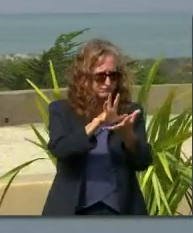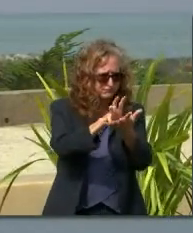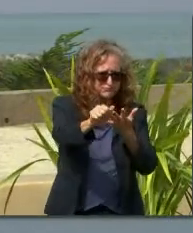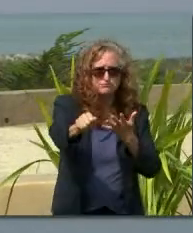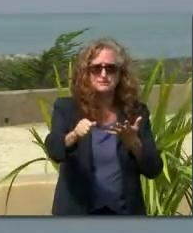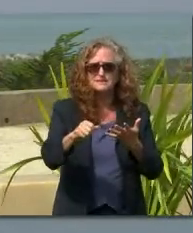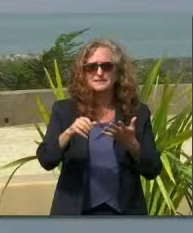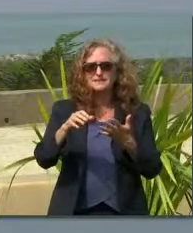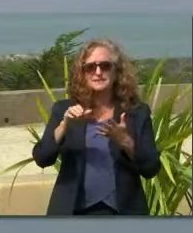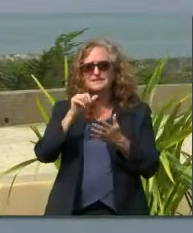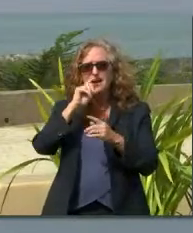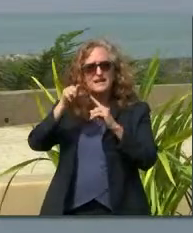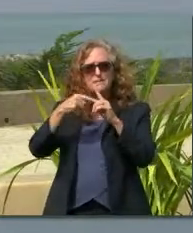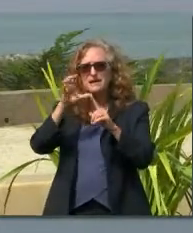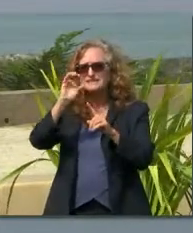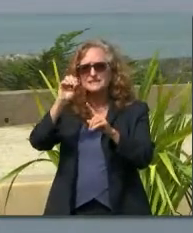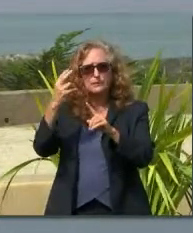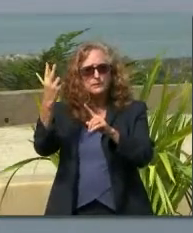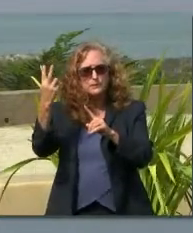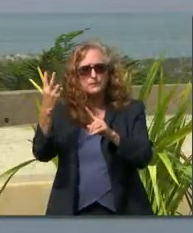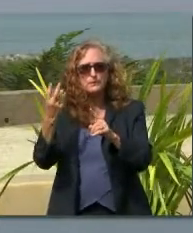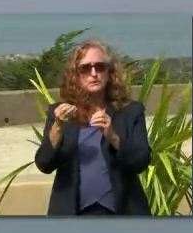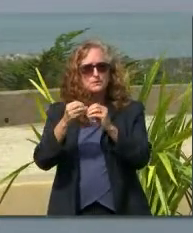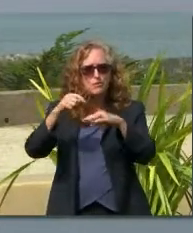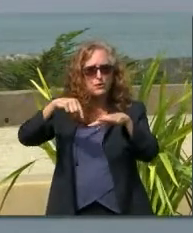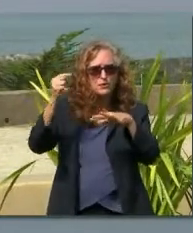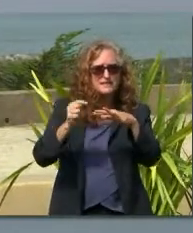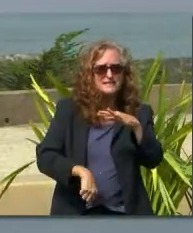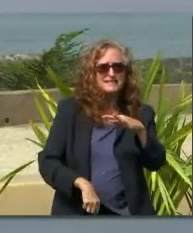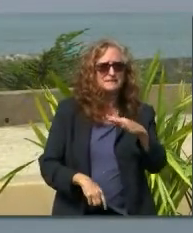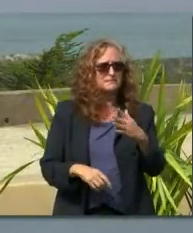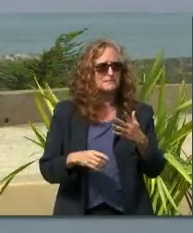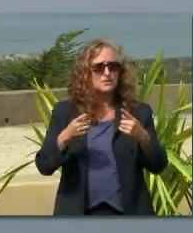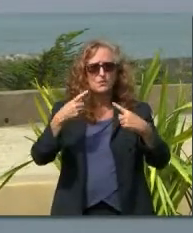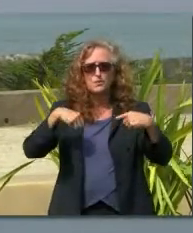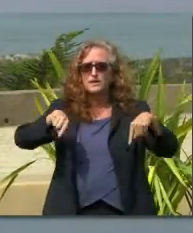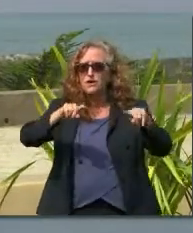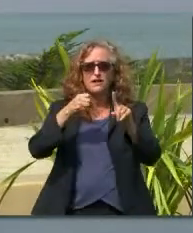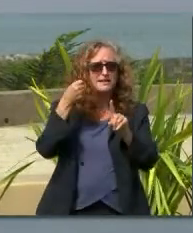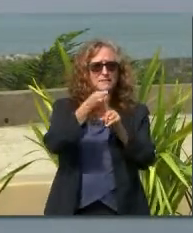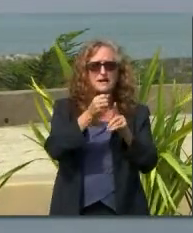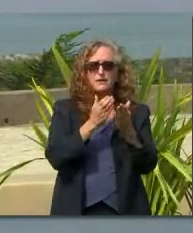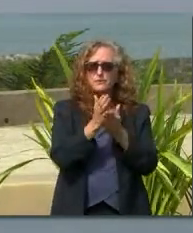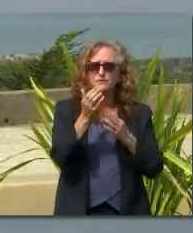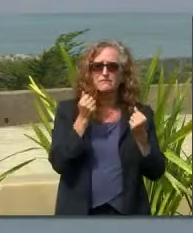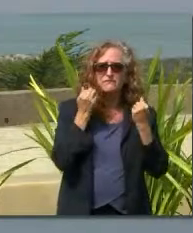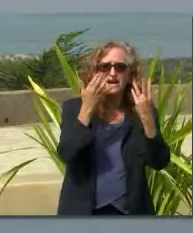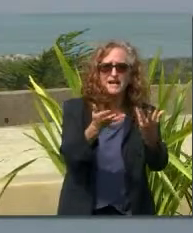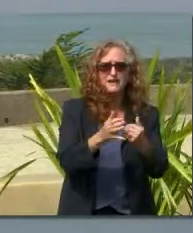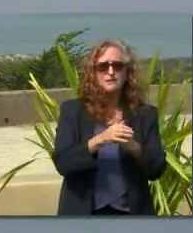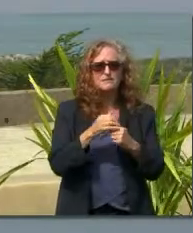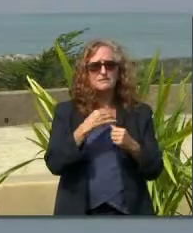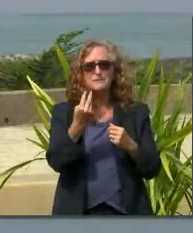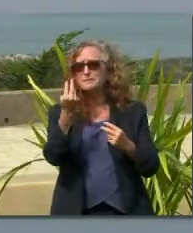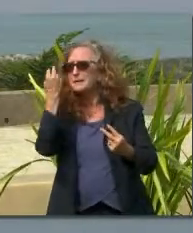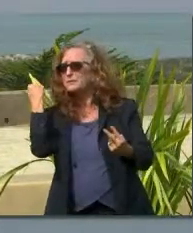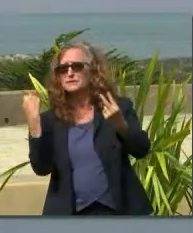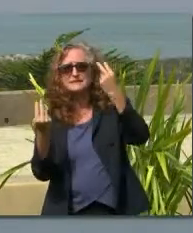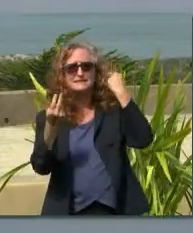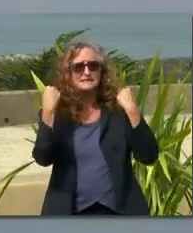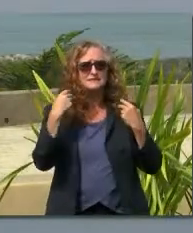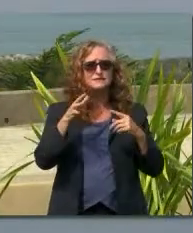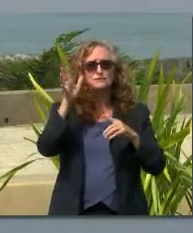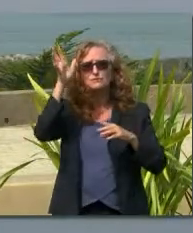It's about something much richer, much deeper. How many of us were, we've all had the privilege, memories.